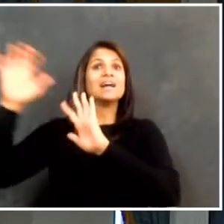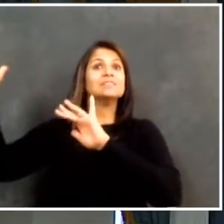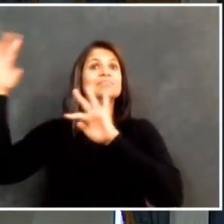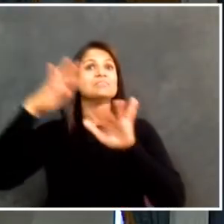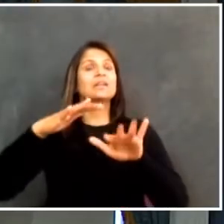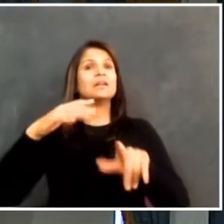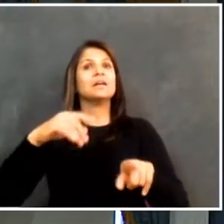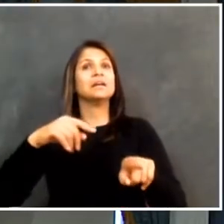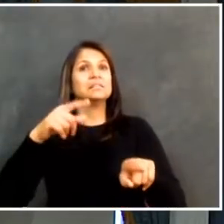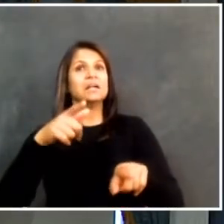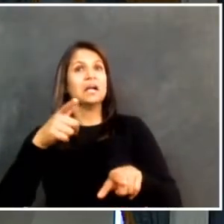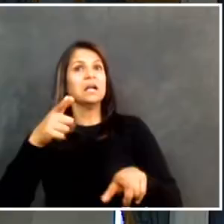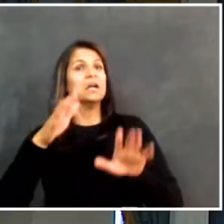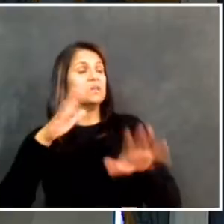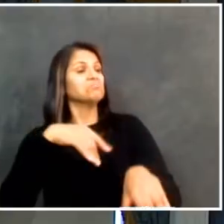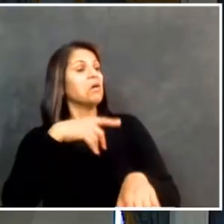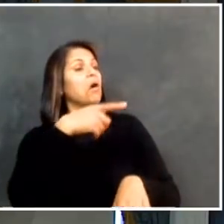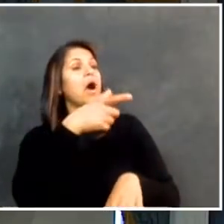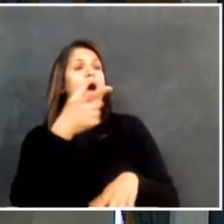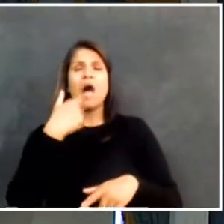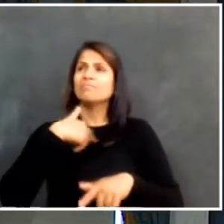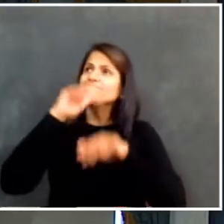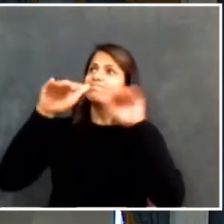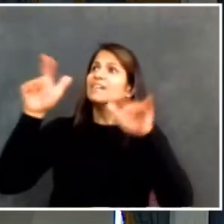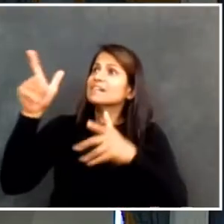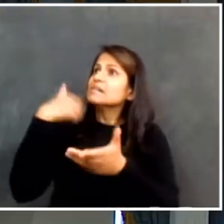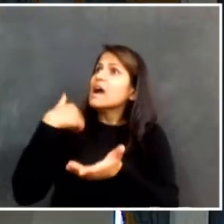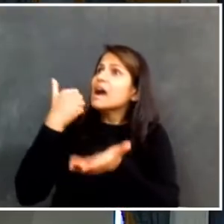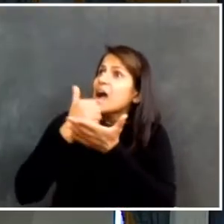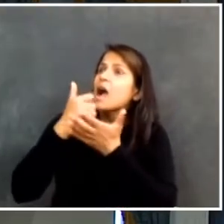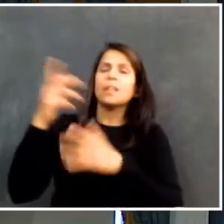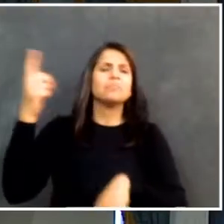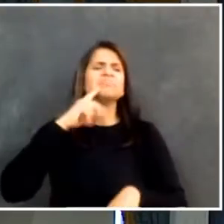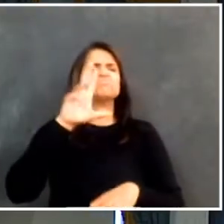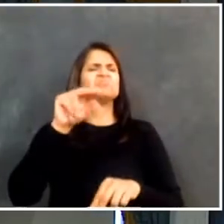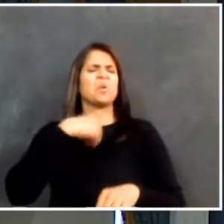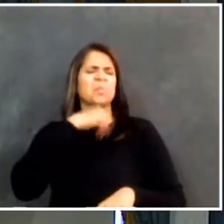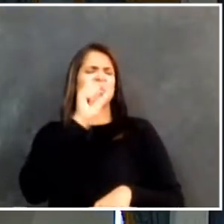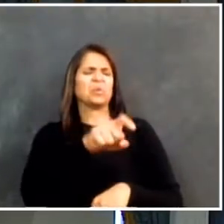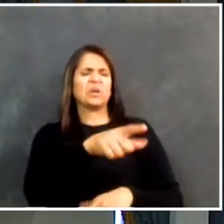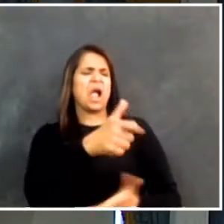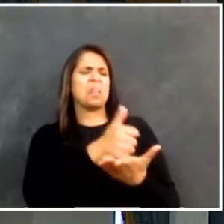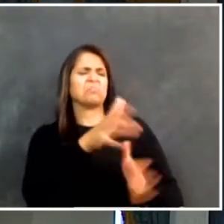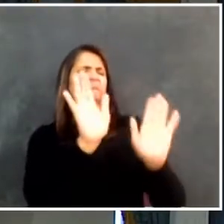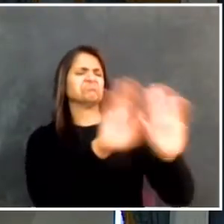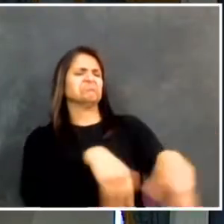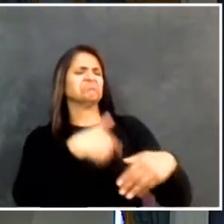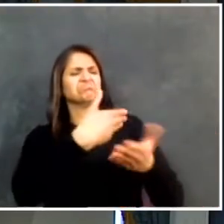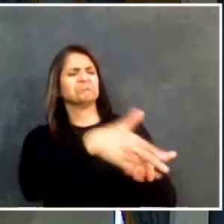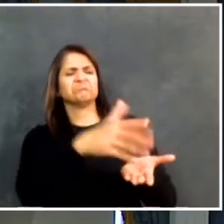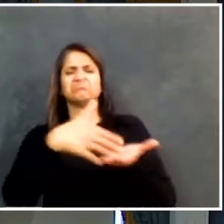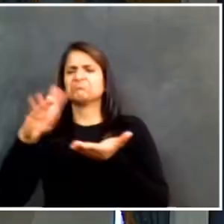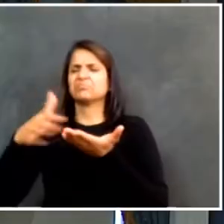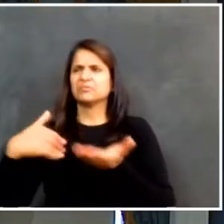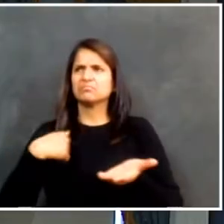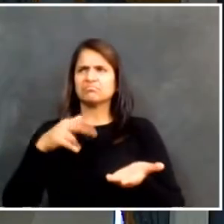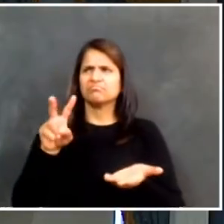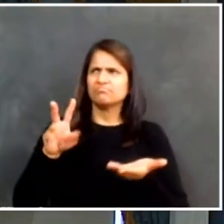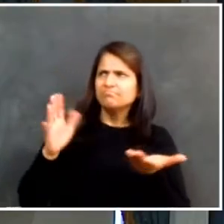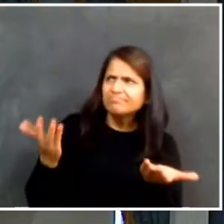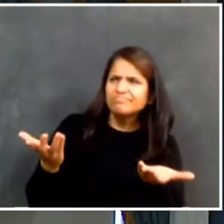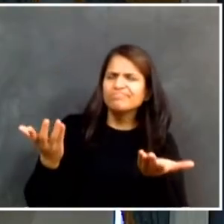local companies to build ventilators locally, but we haven't heard anything further on that. Is that